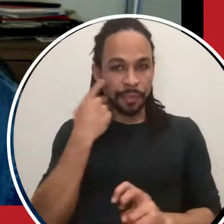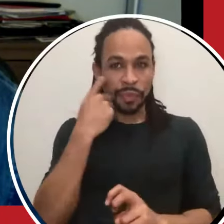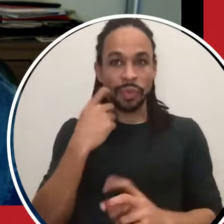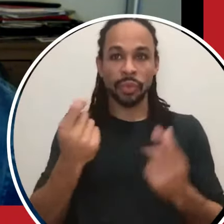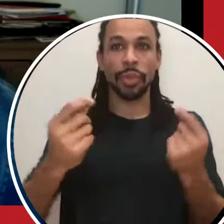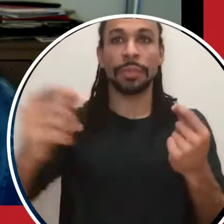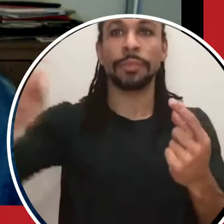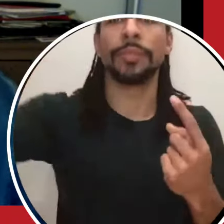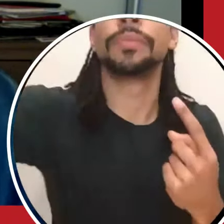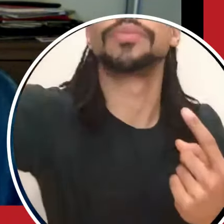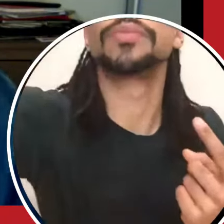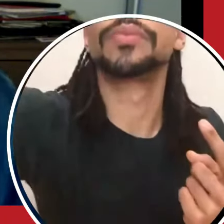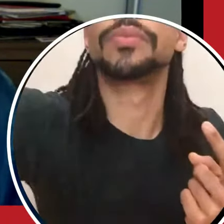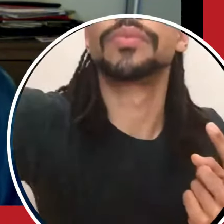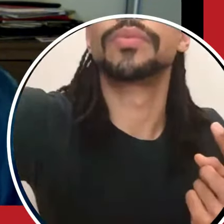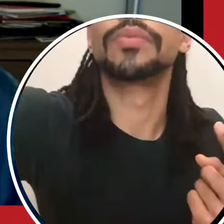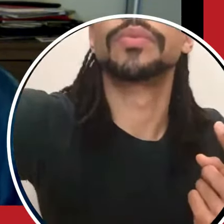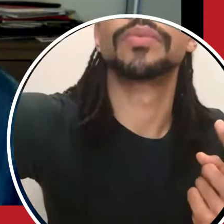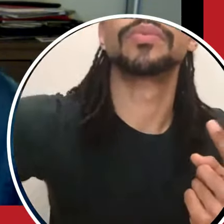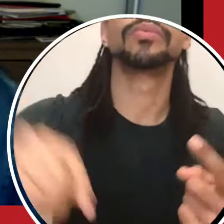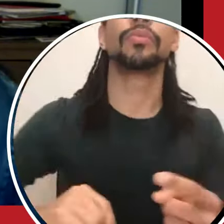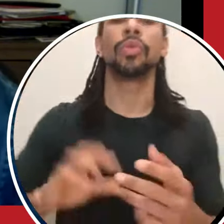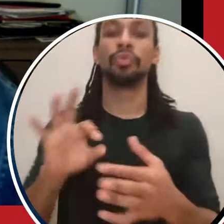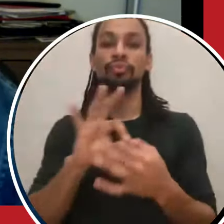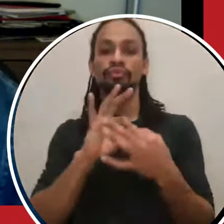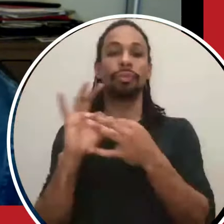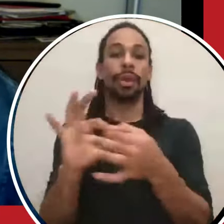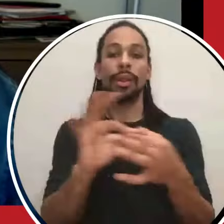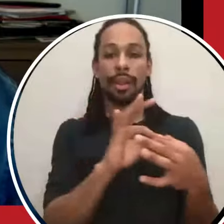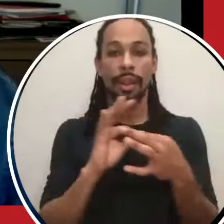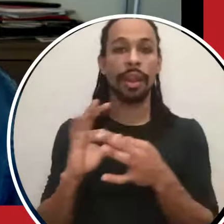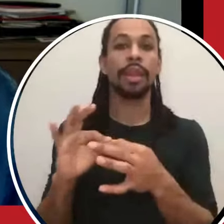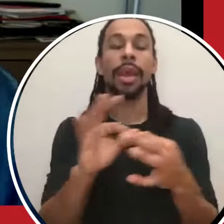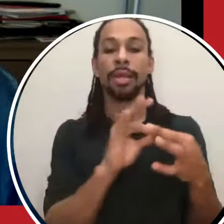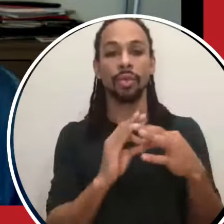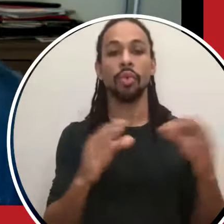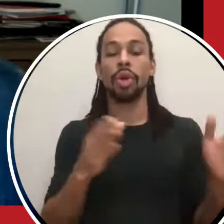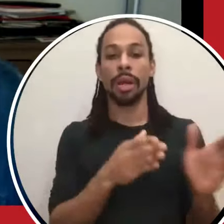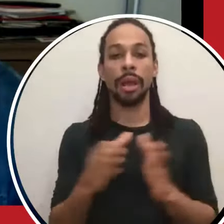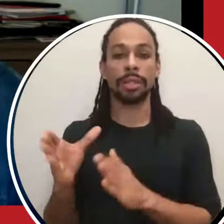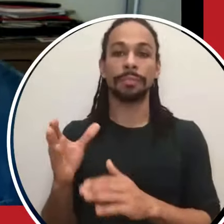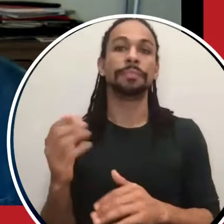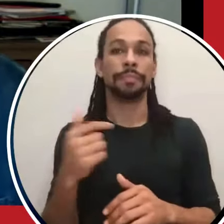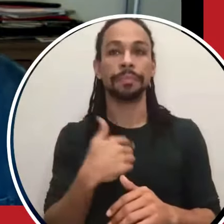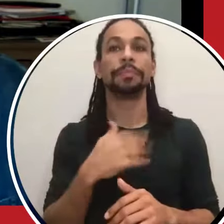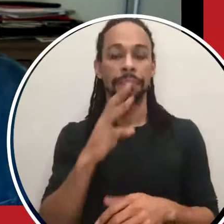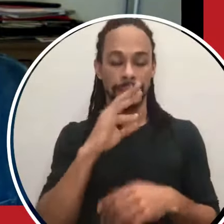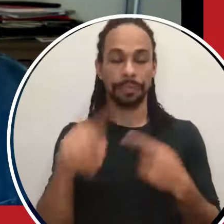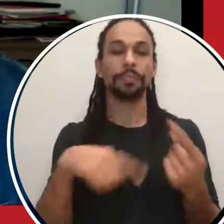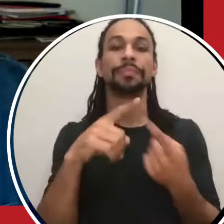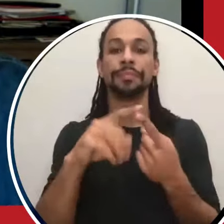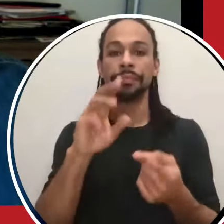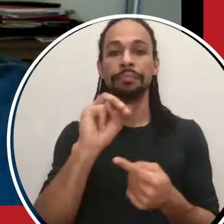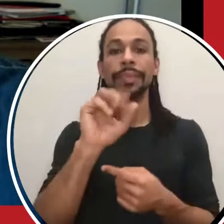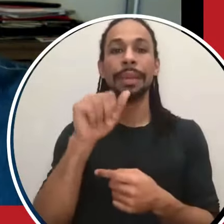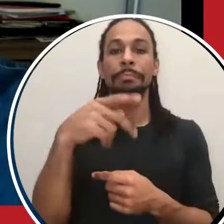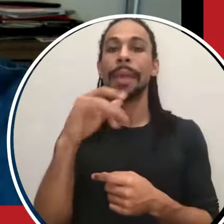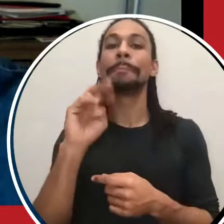know, having people do, you know, mapping their social networks. I'm not talking about Facebook, but mapping the people in your lives and around